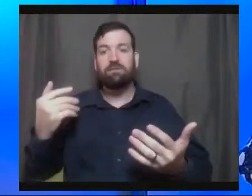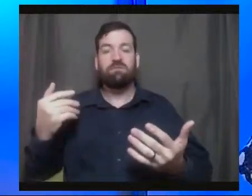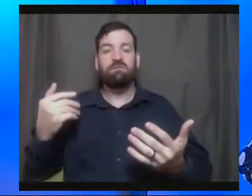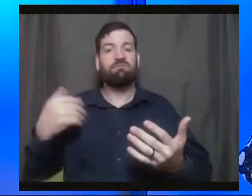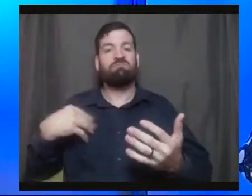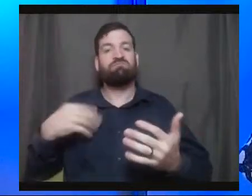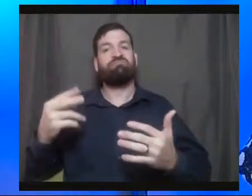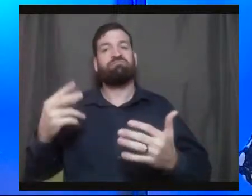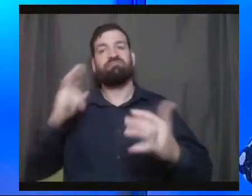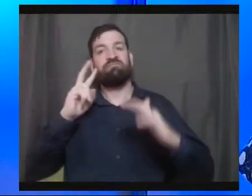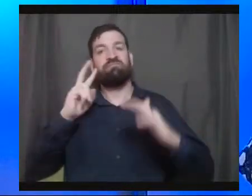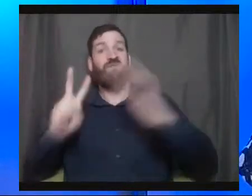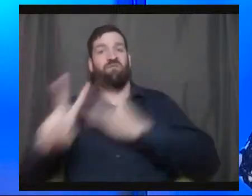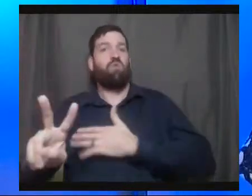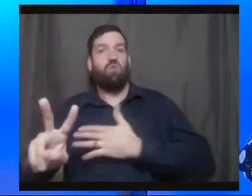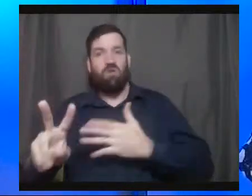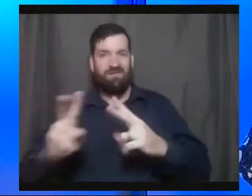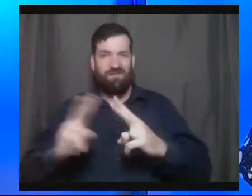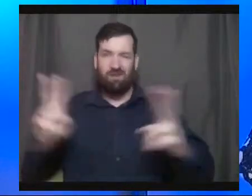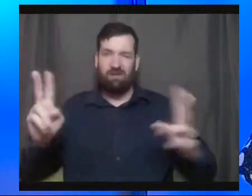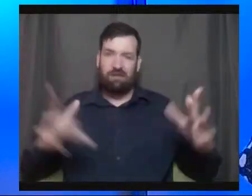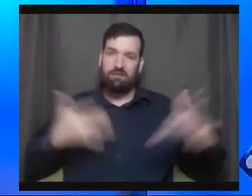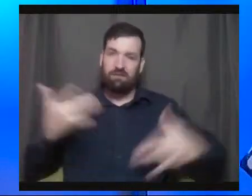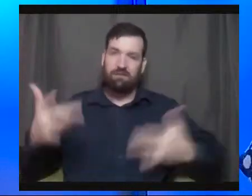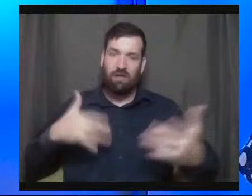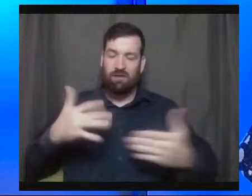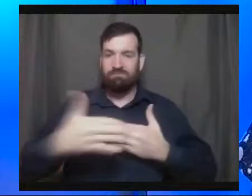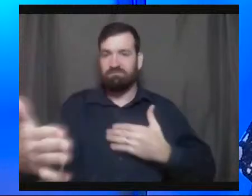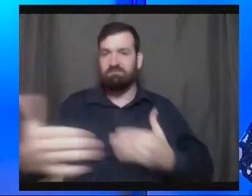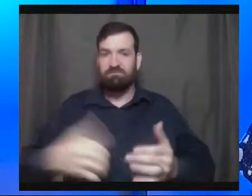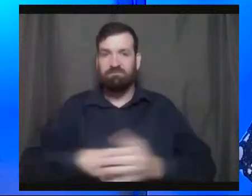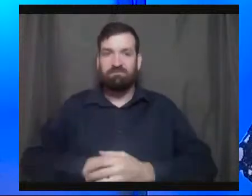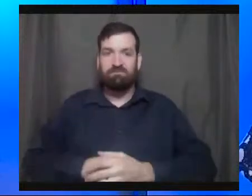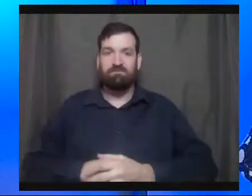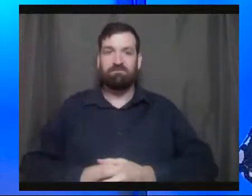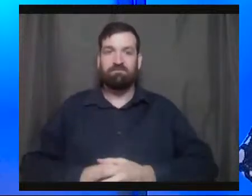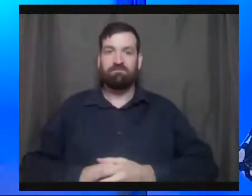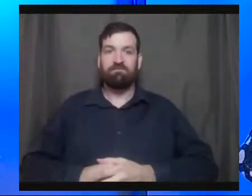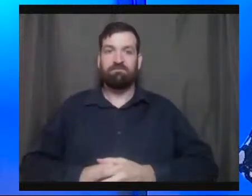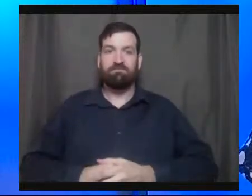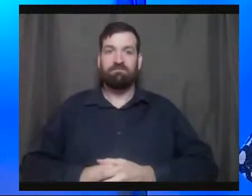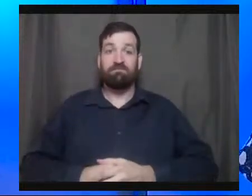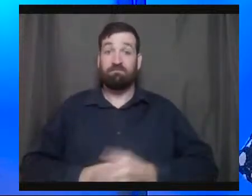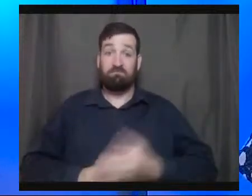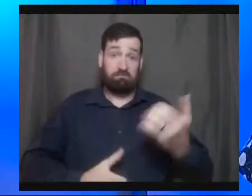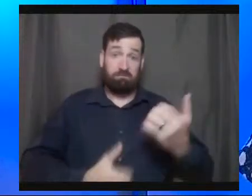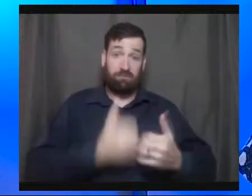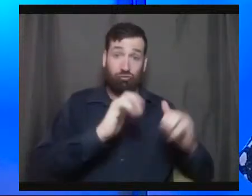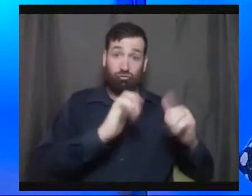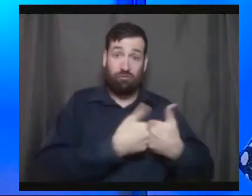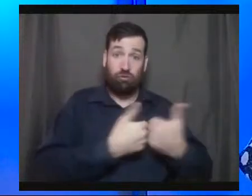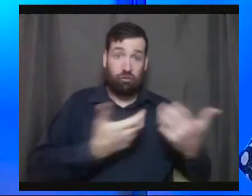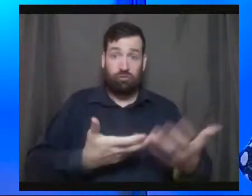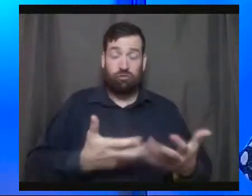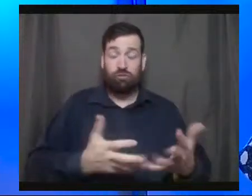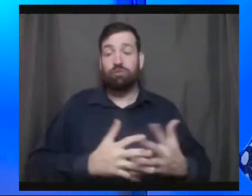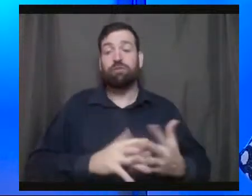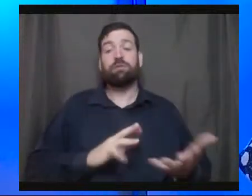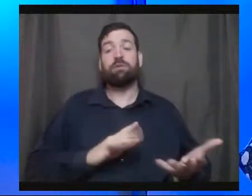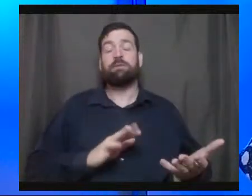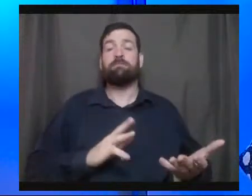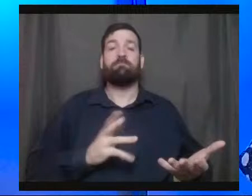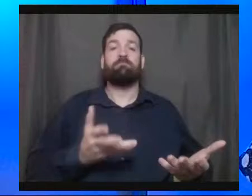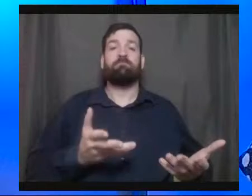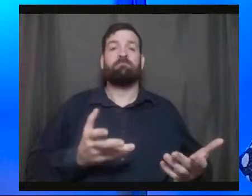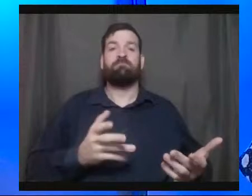I am very excited for the rest of my life. I would say the most challenging part has been the